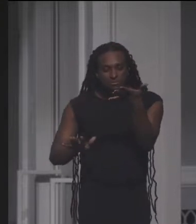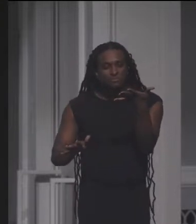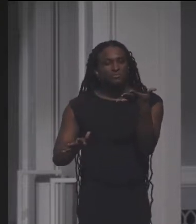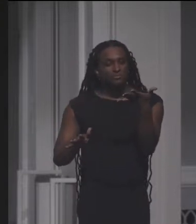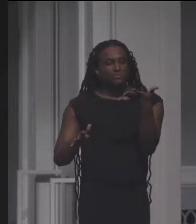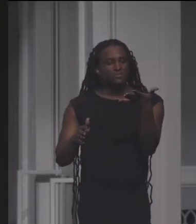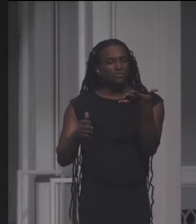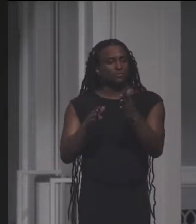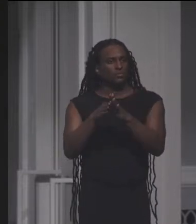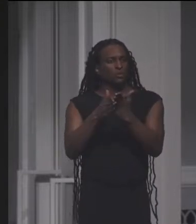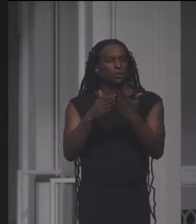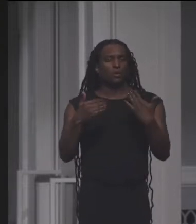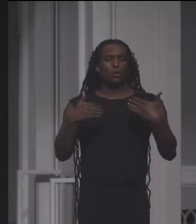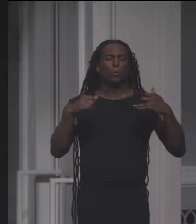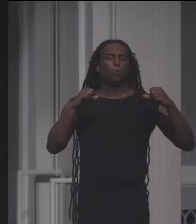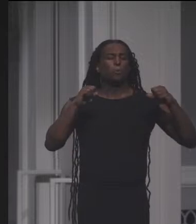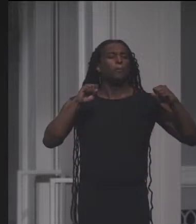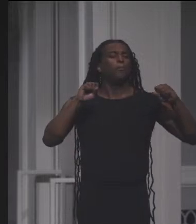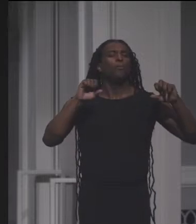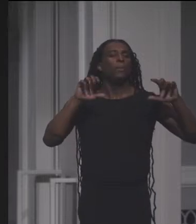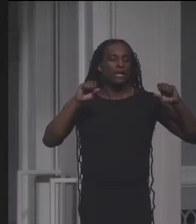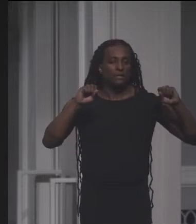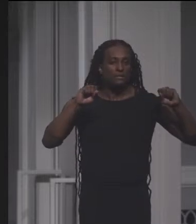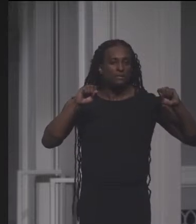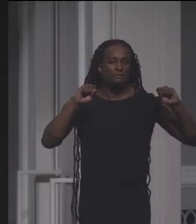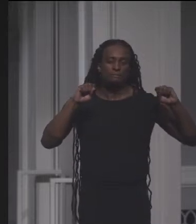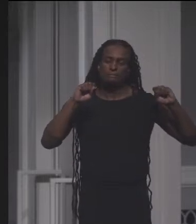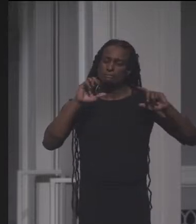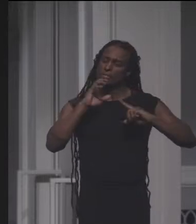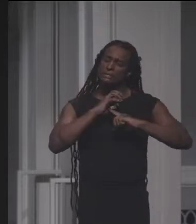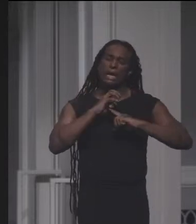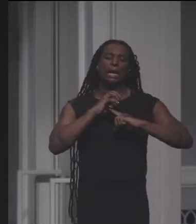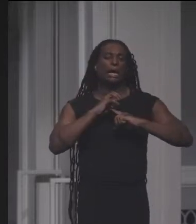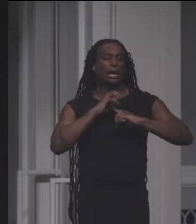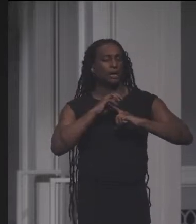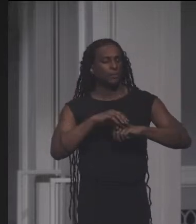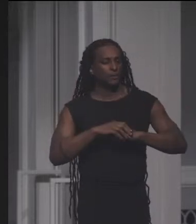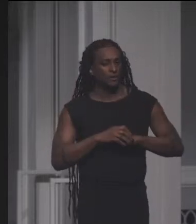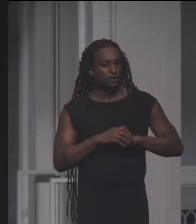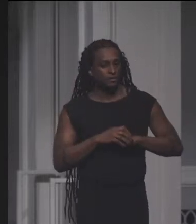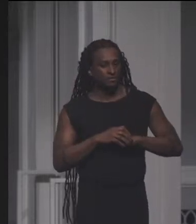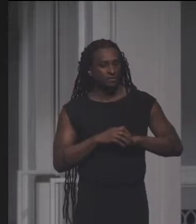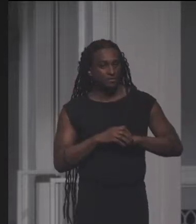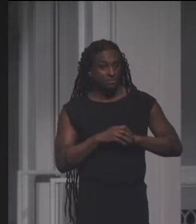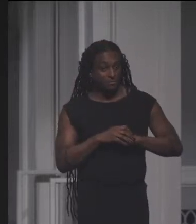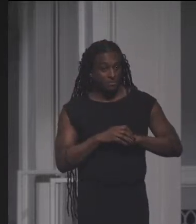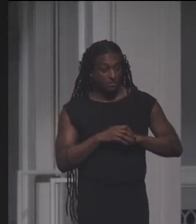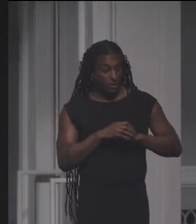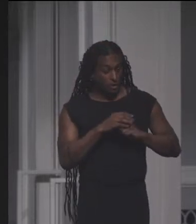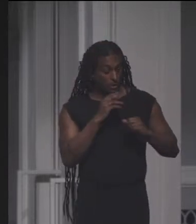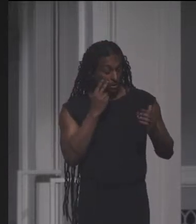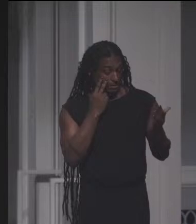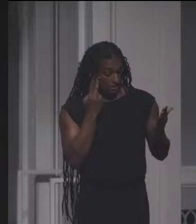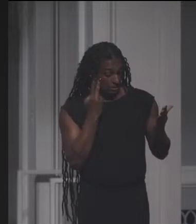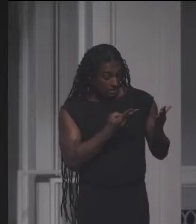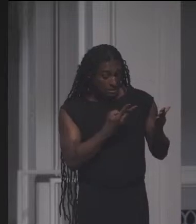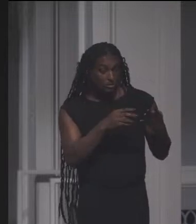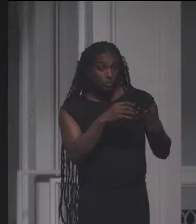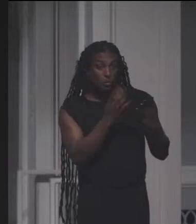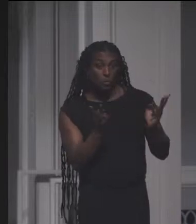are amazing books. To get queer people back